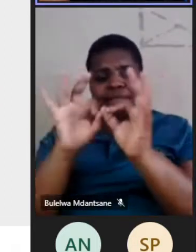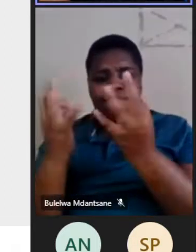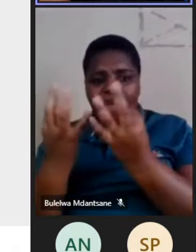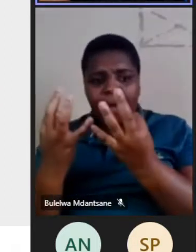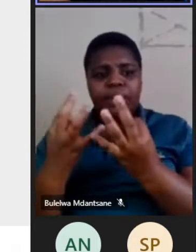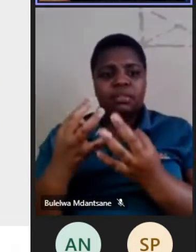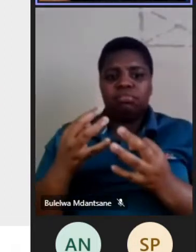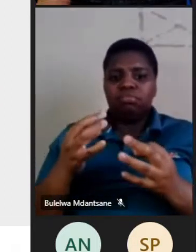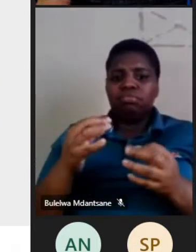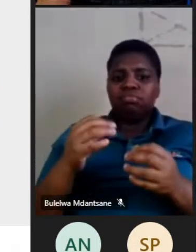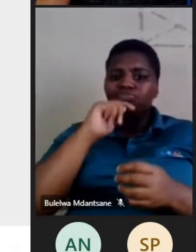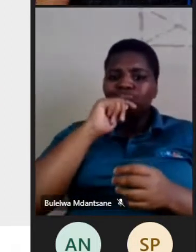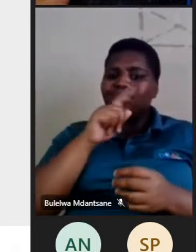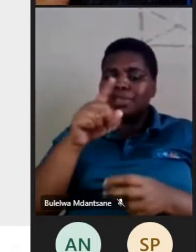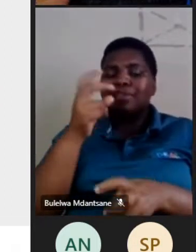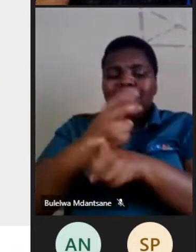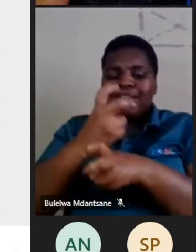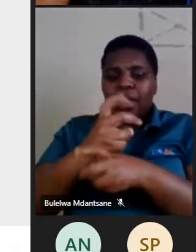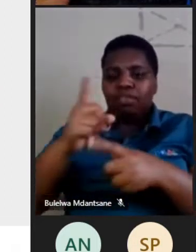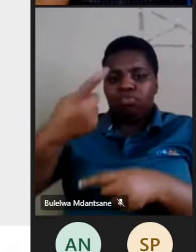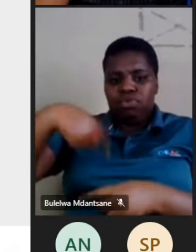it is impossible.